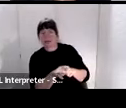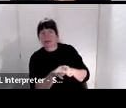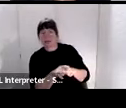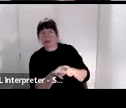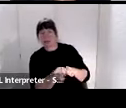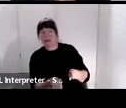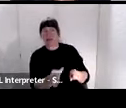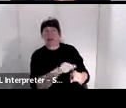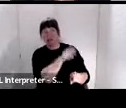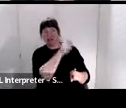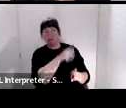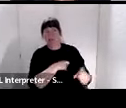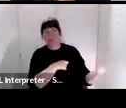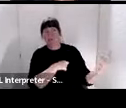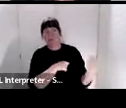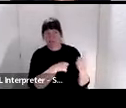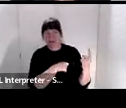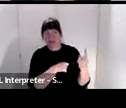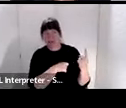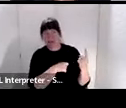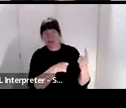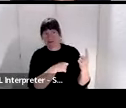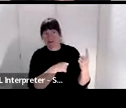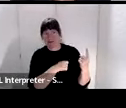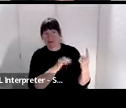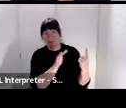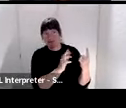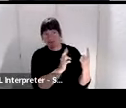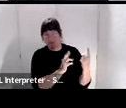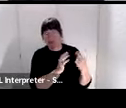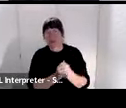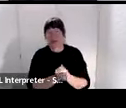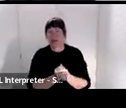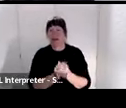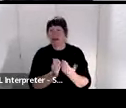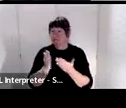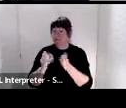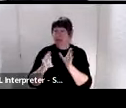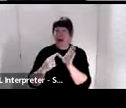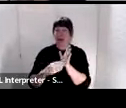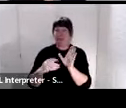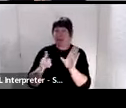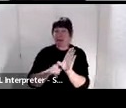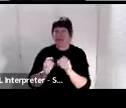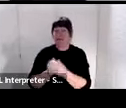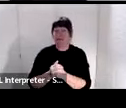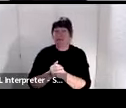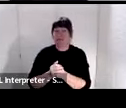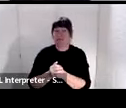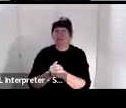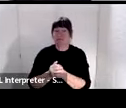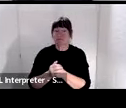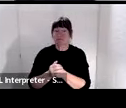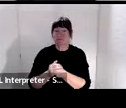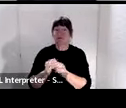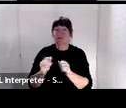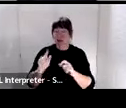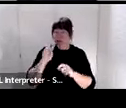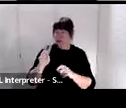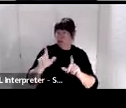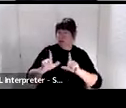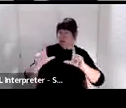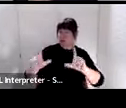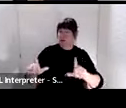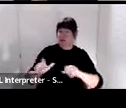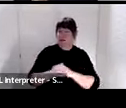previous submitter back in due course. So, Amy, I see that you are here on screen with us. If